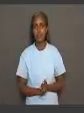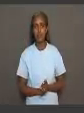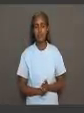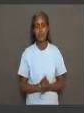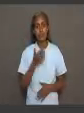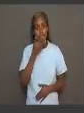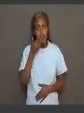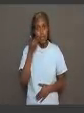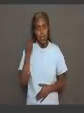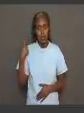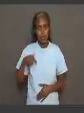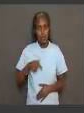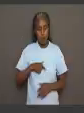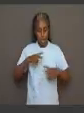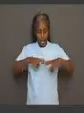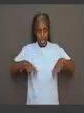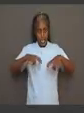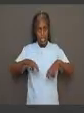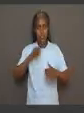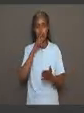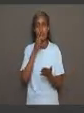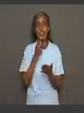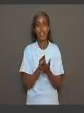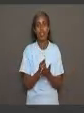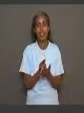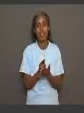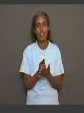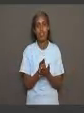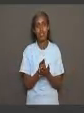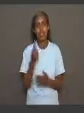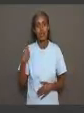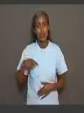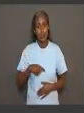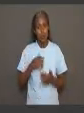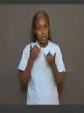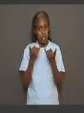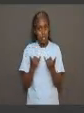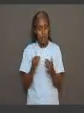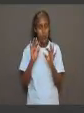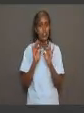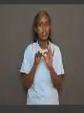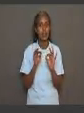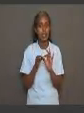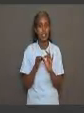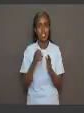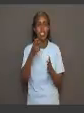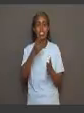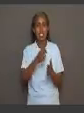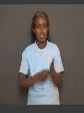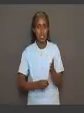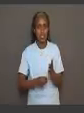Based on our analysis of the data, we can now interpret the